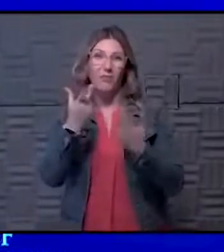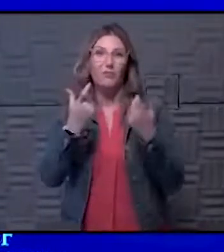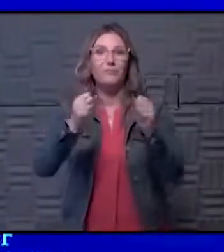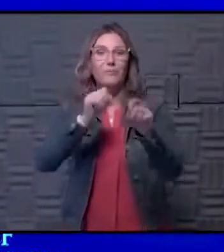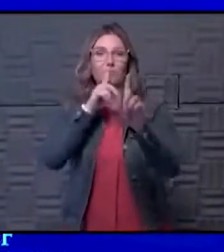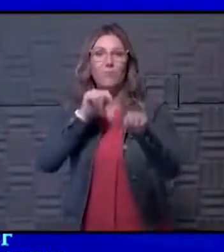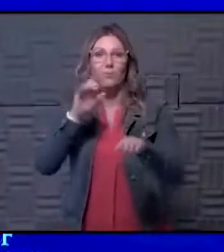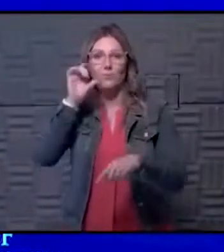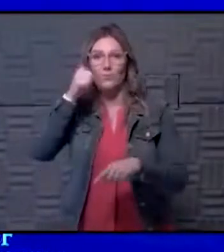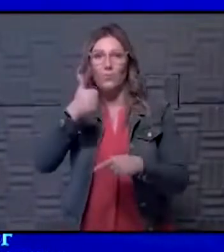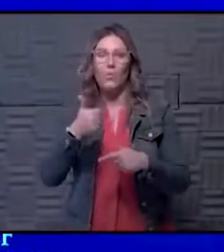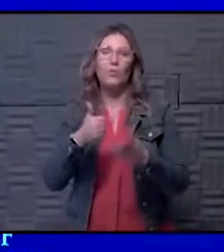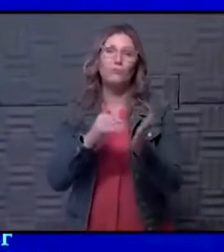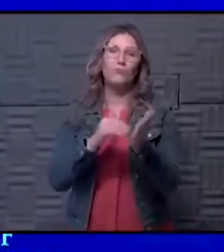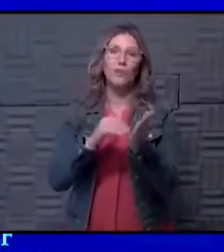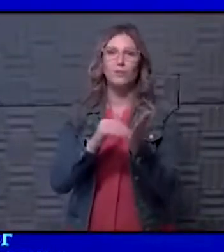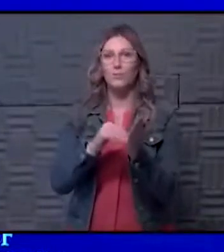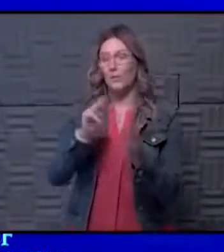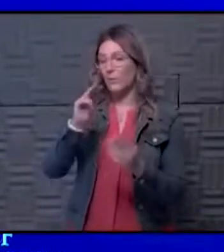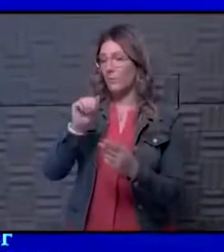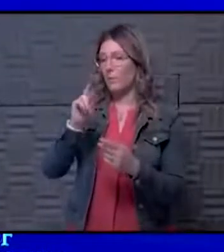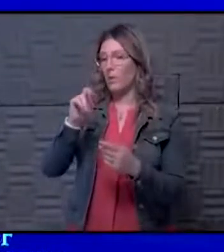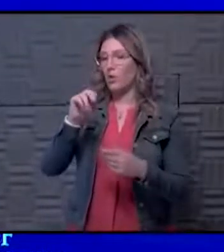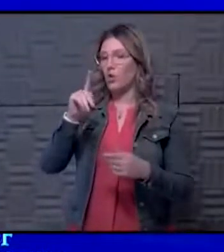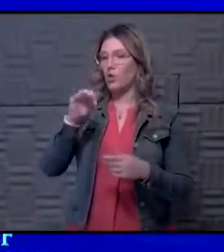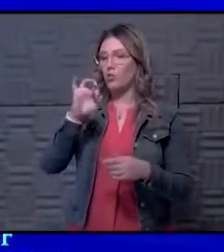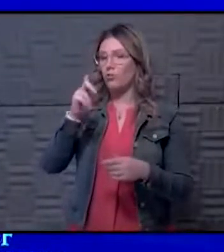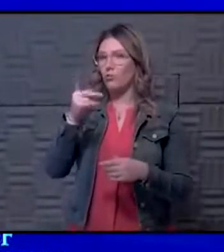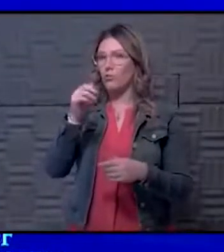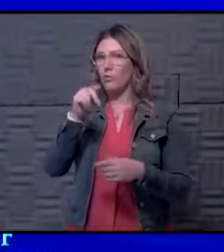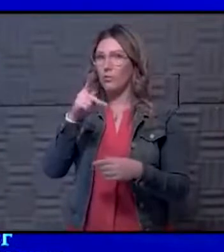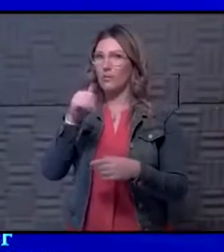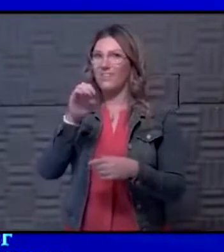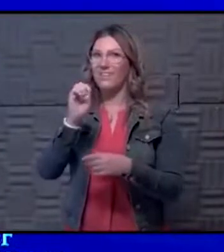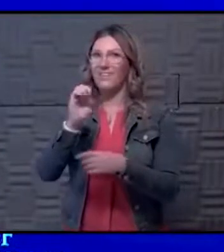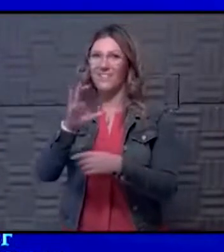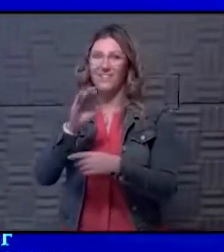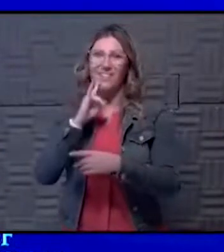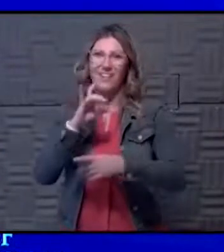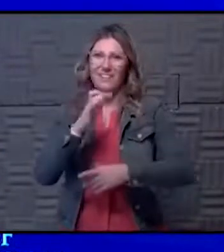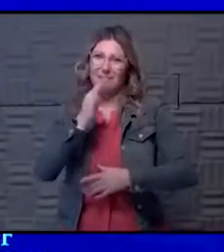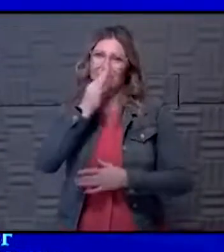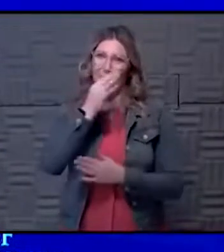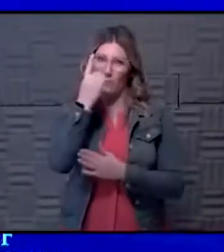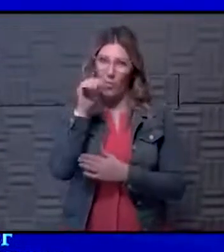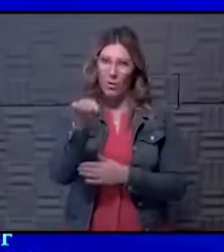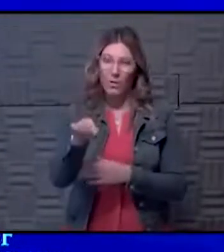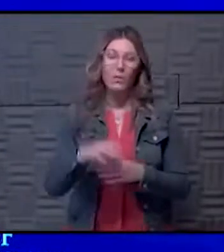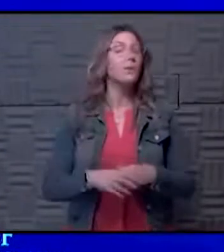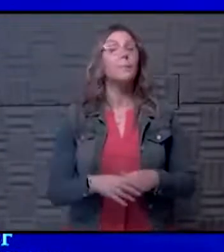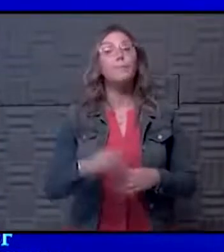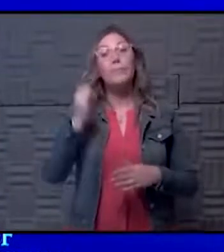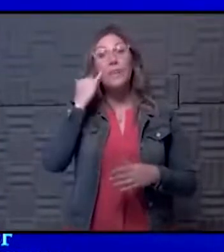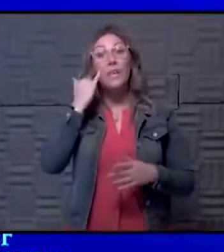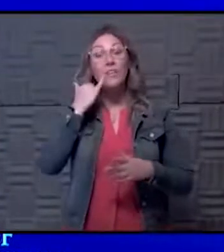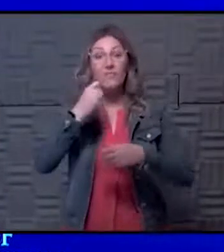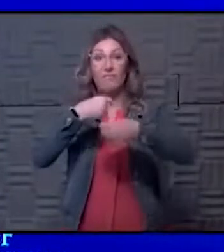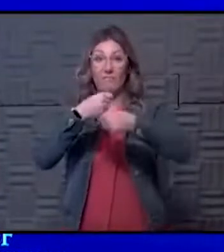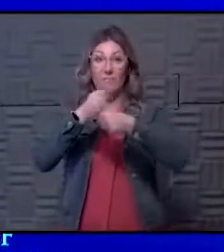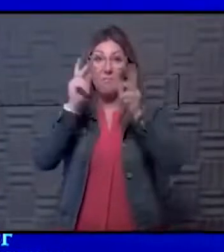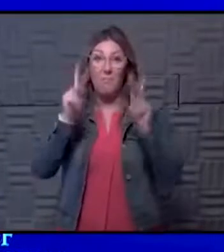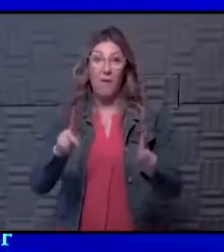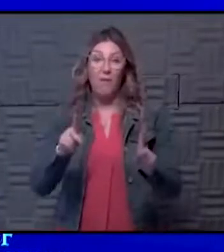with Dr. McGurk too, because I think this is an area of expertise for him. I think if you look at the actual mechanism in